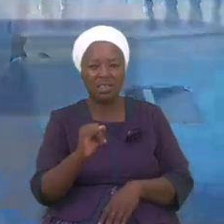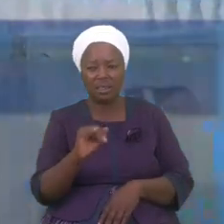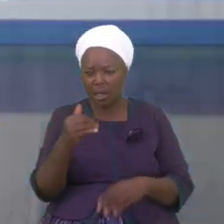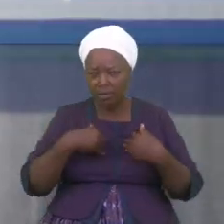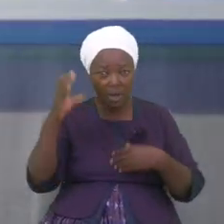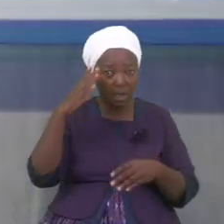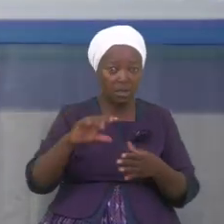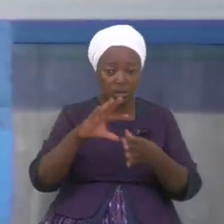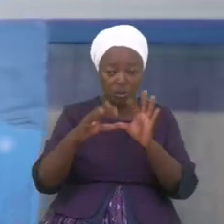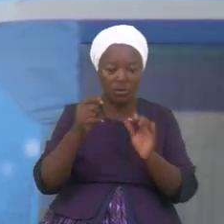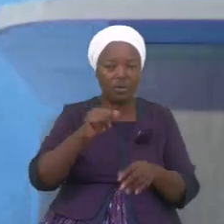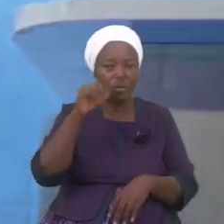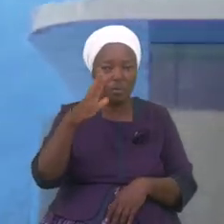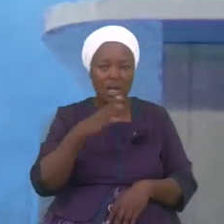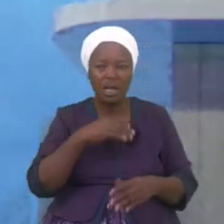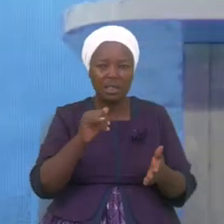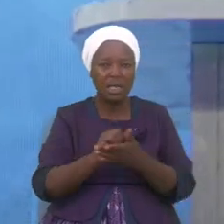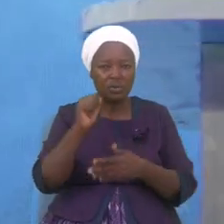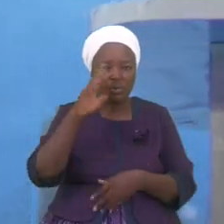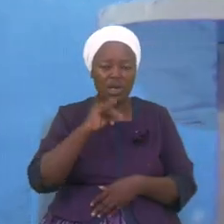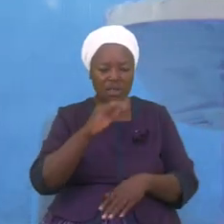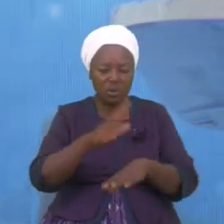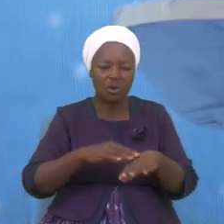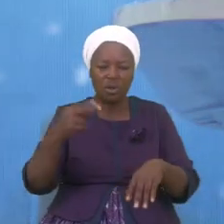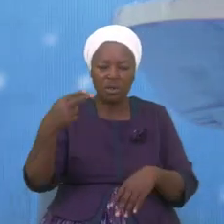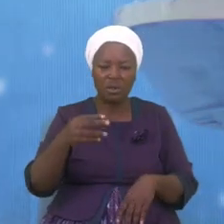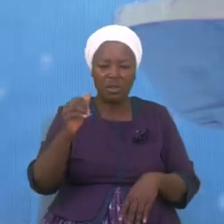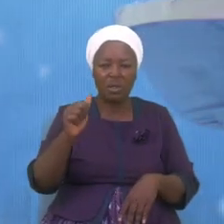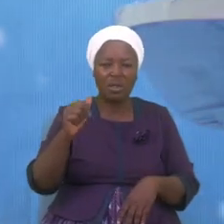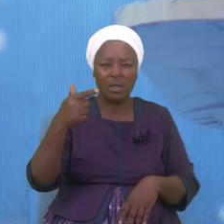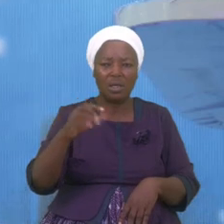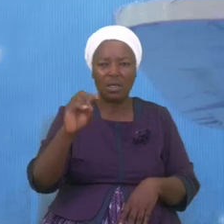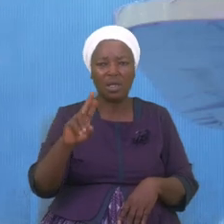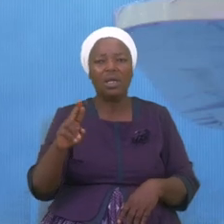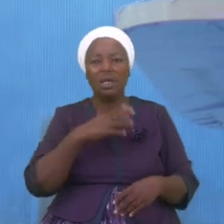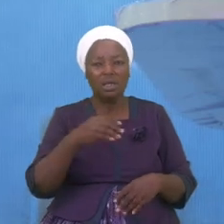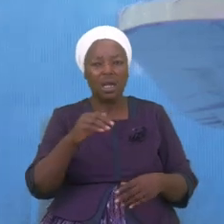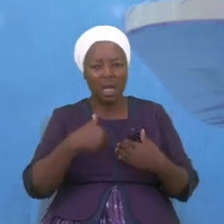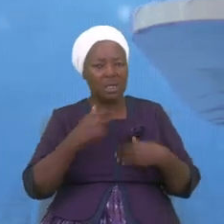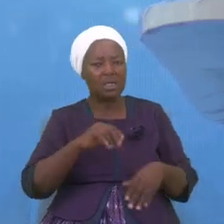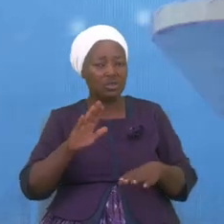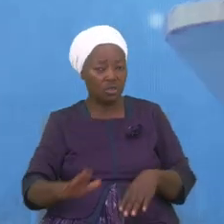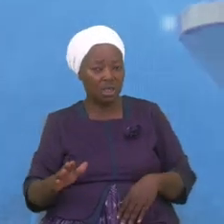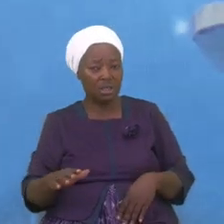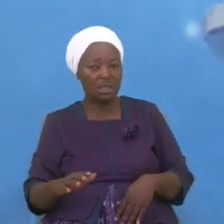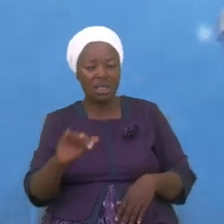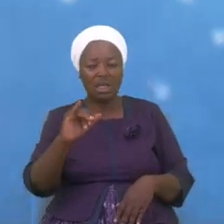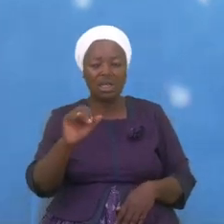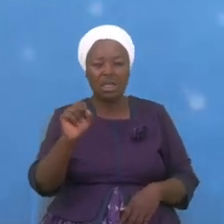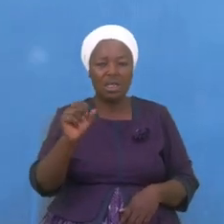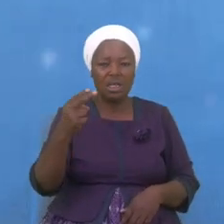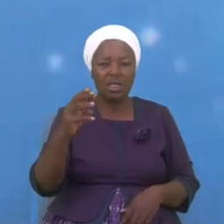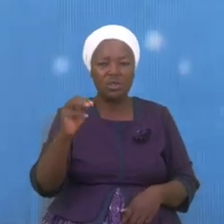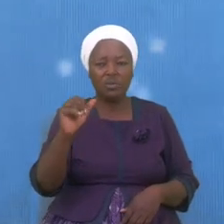a woman? And this woman was called Hagar. She had a child, Ishmael. And then the bottle of water